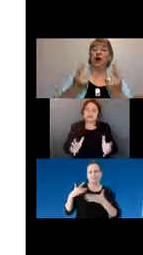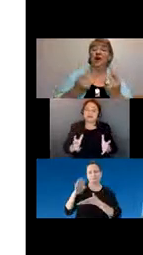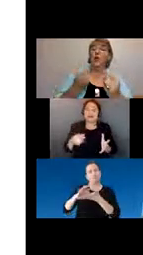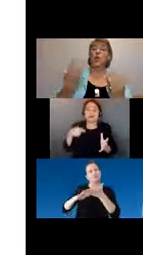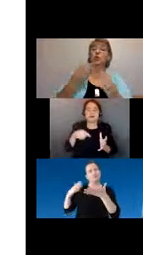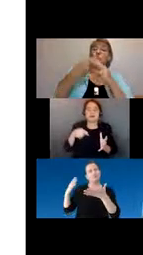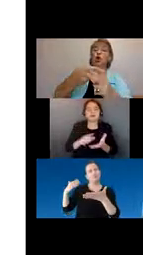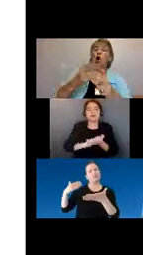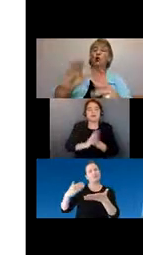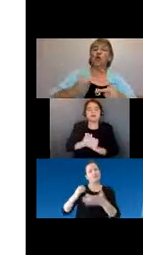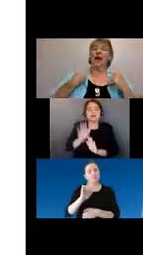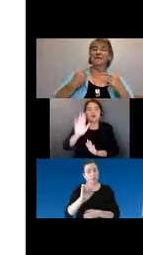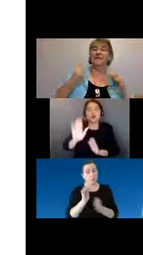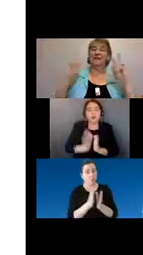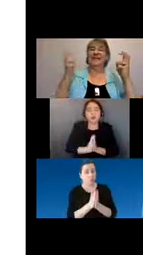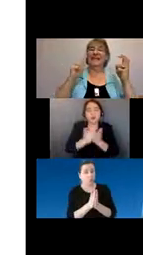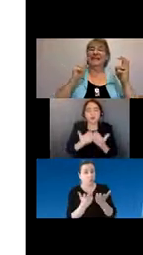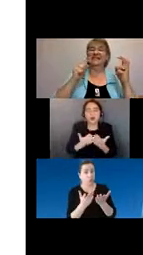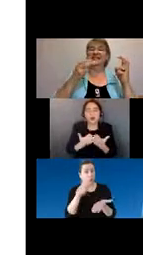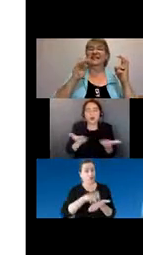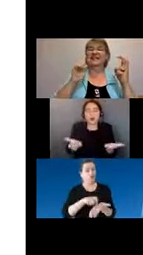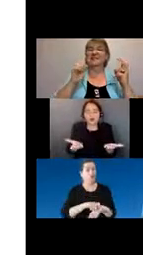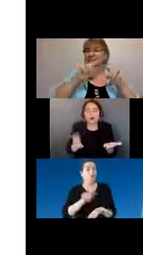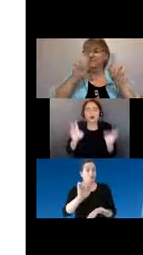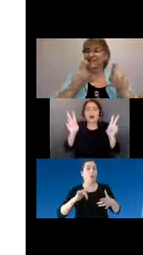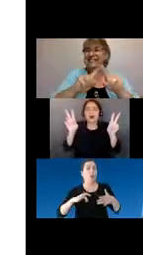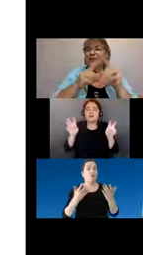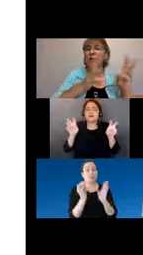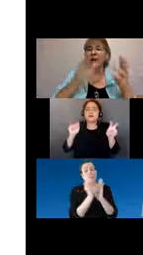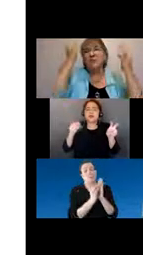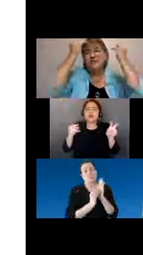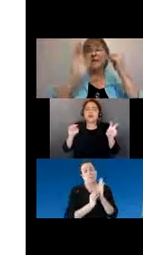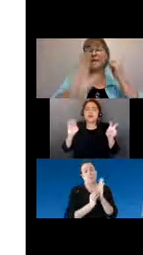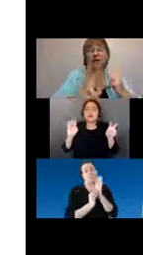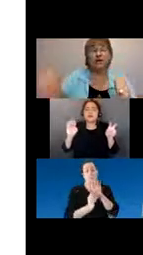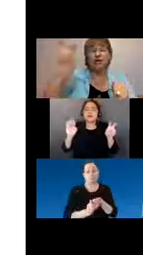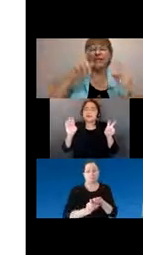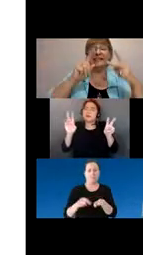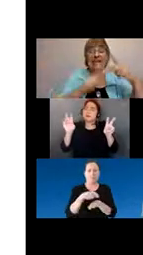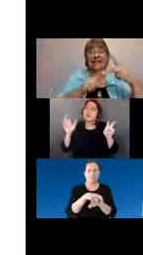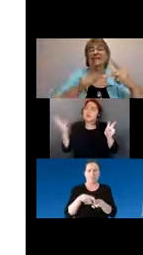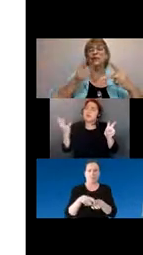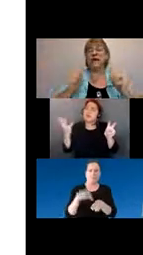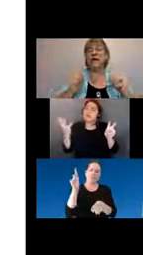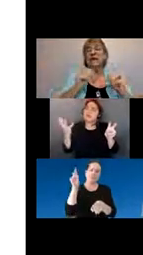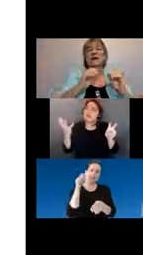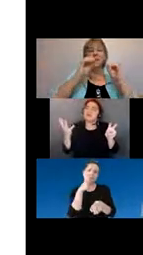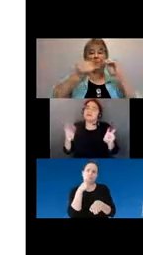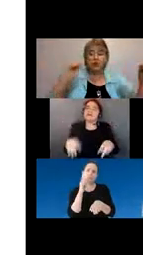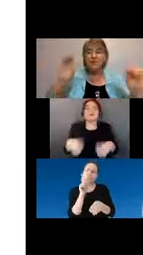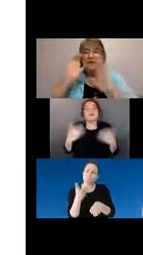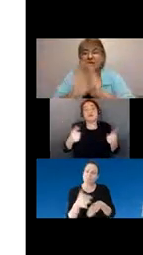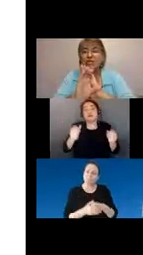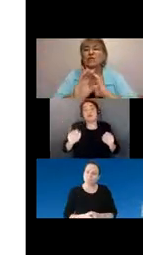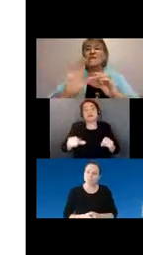far. What will you call your life theme? It's different ways to think about your journey. The second, you can